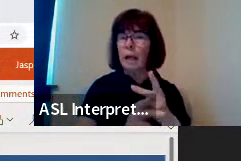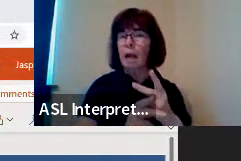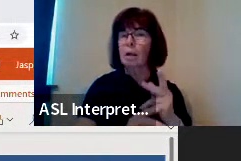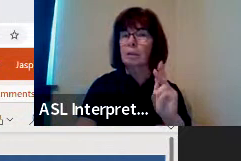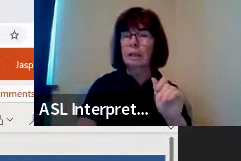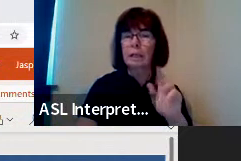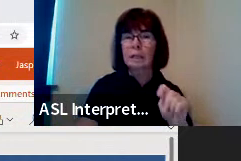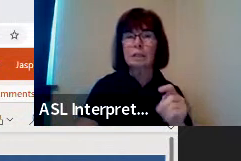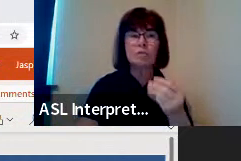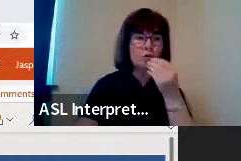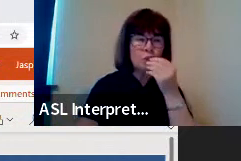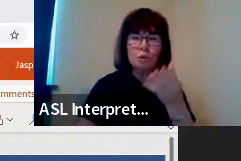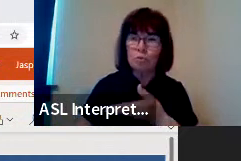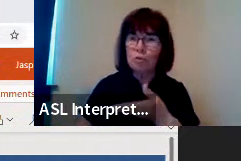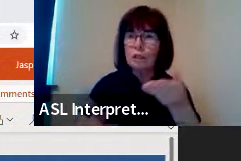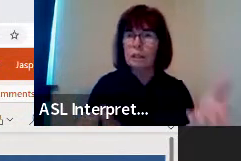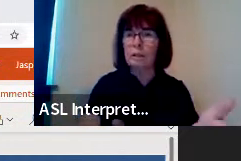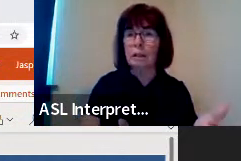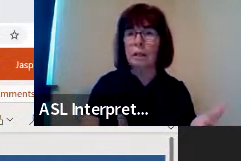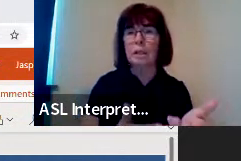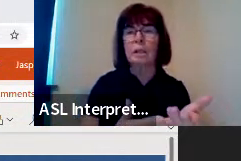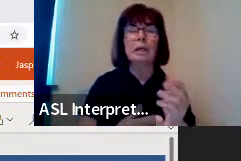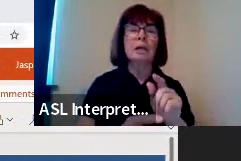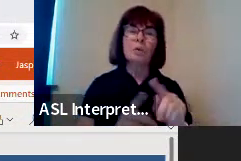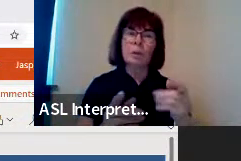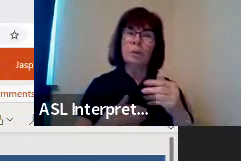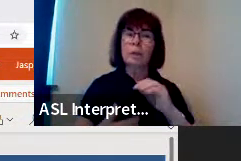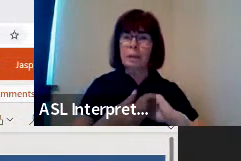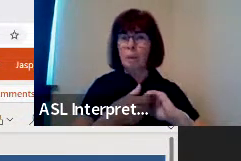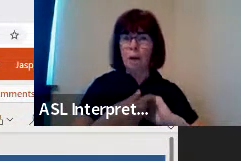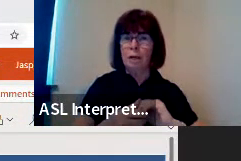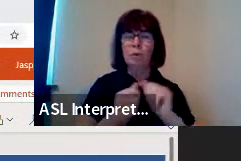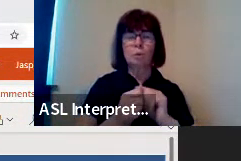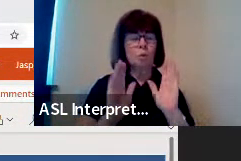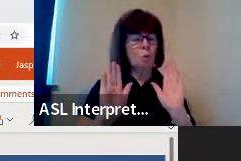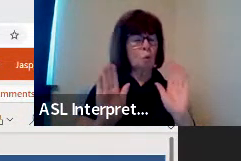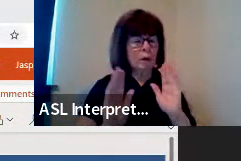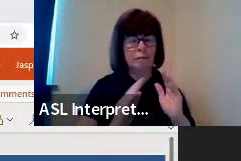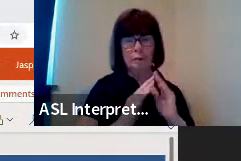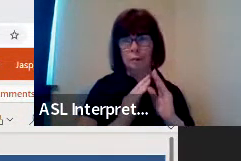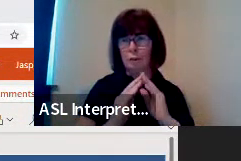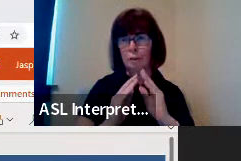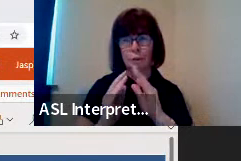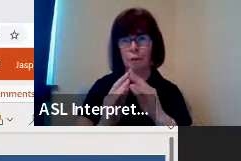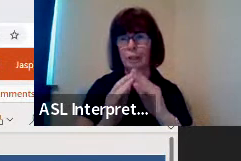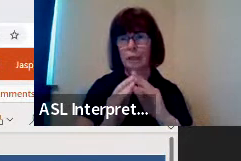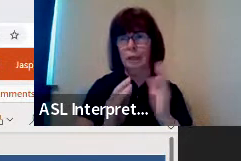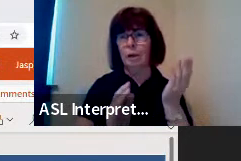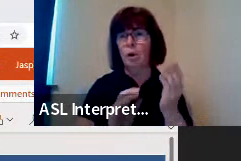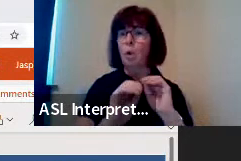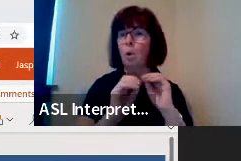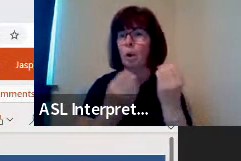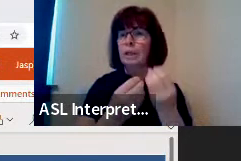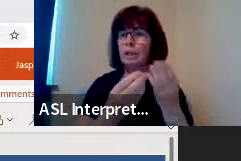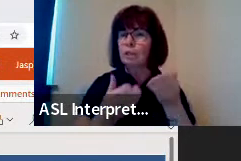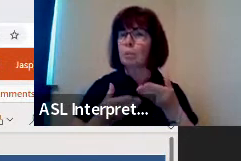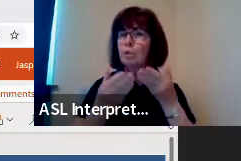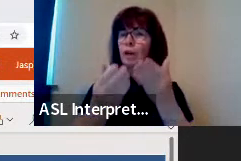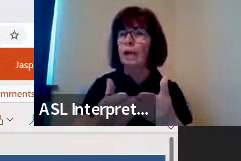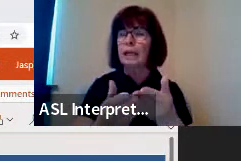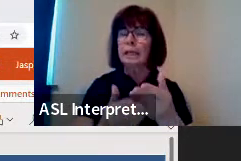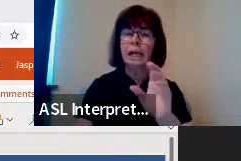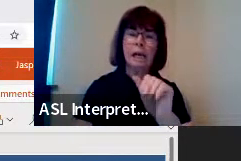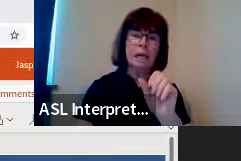We partnered with really wonderful community-based organizations to help provide case investigation